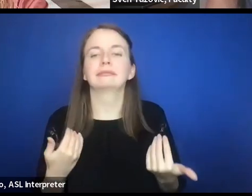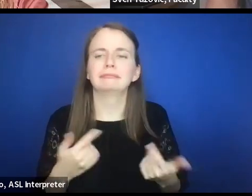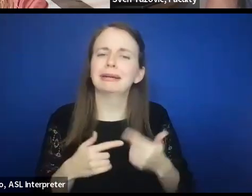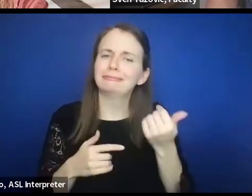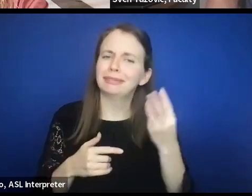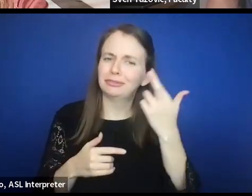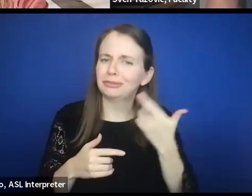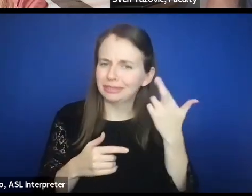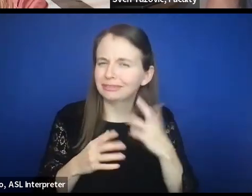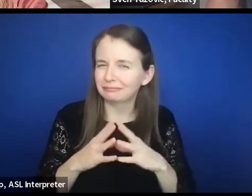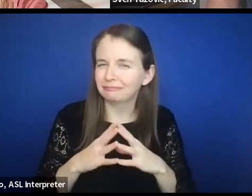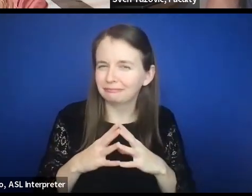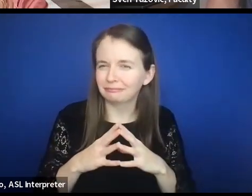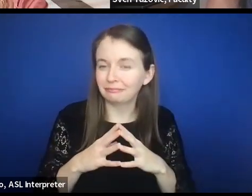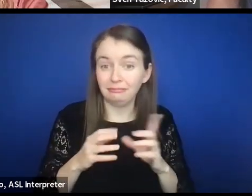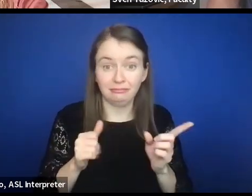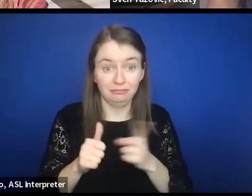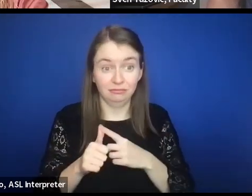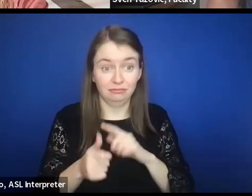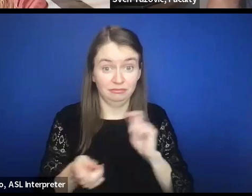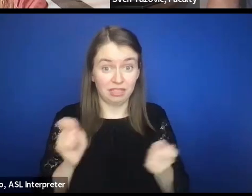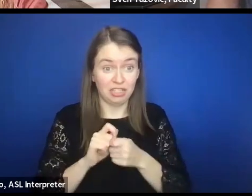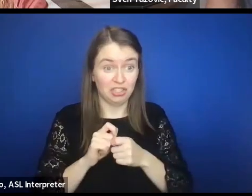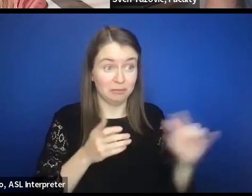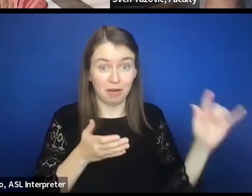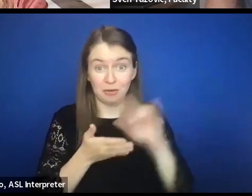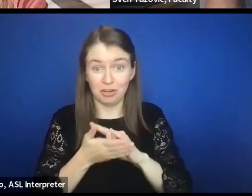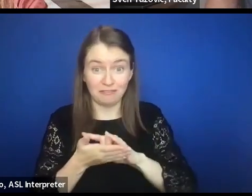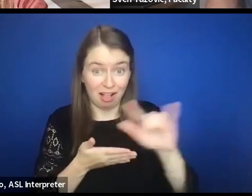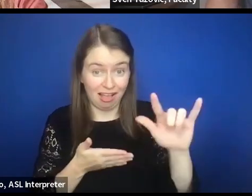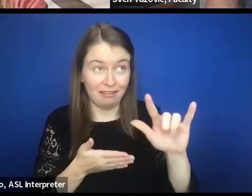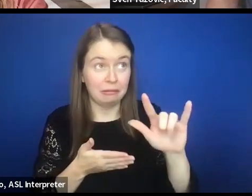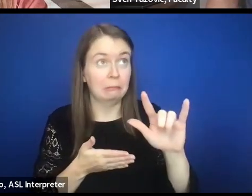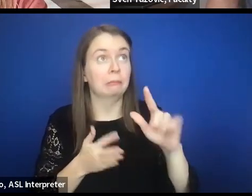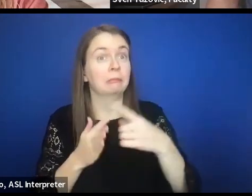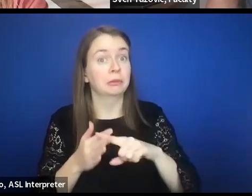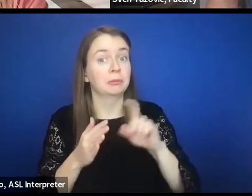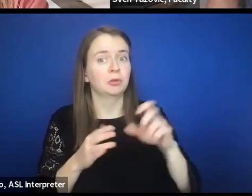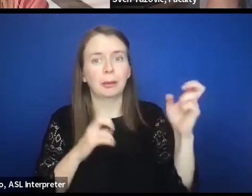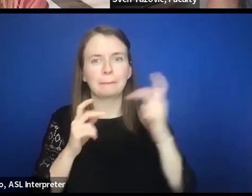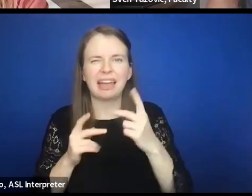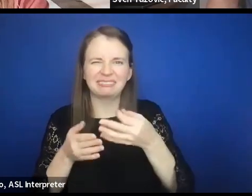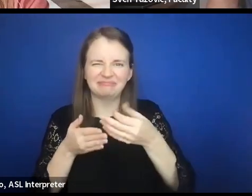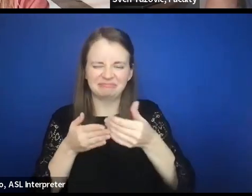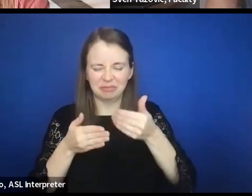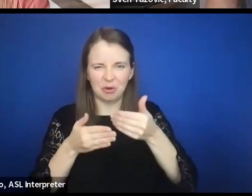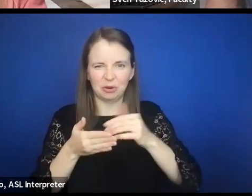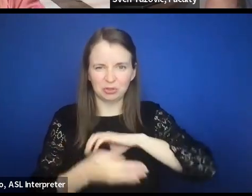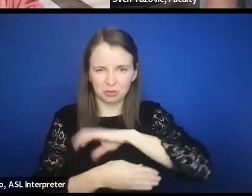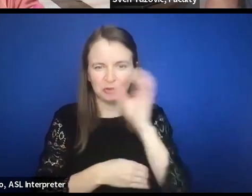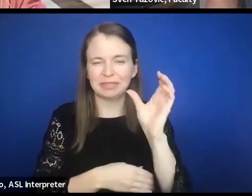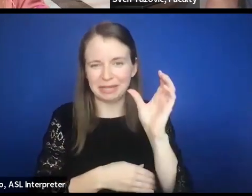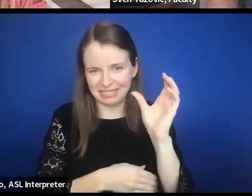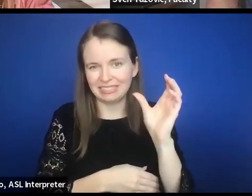several reasons for this. First, I changed my return flight. Initially, I was supposed to fly back just before Christmas,